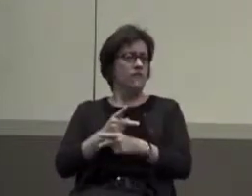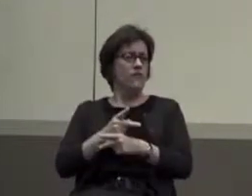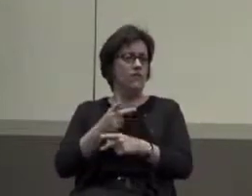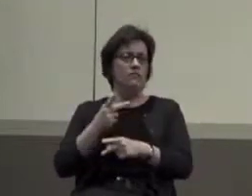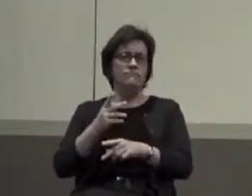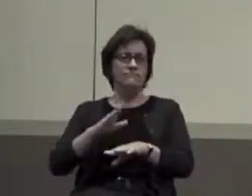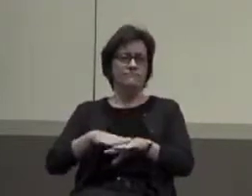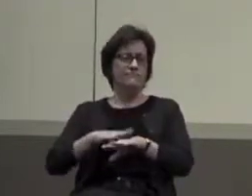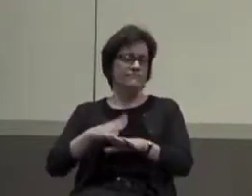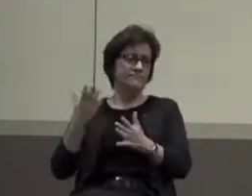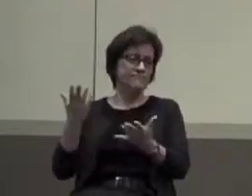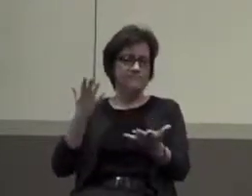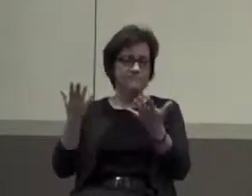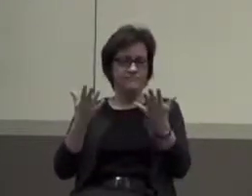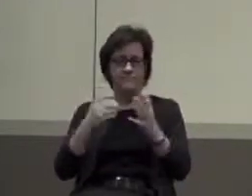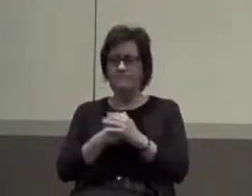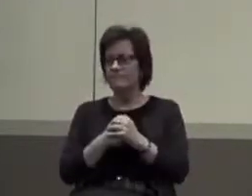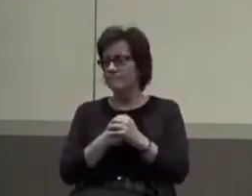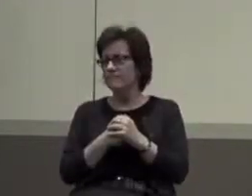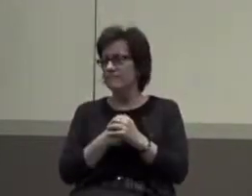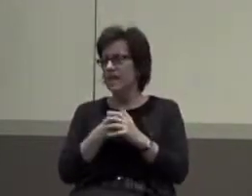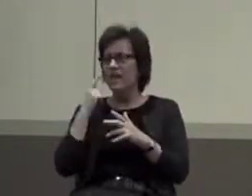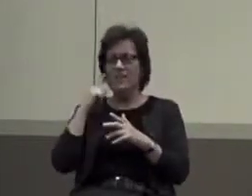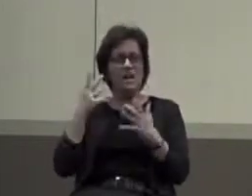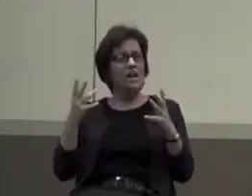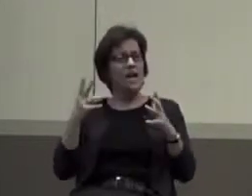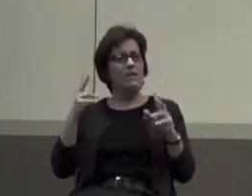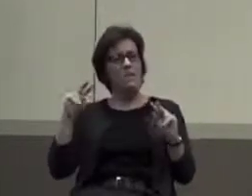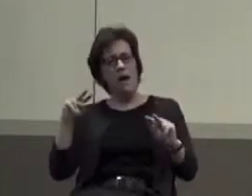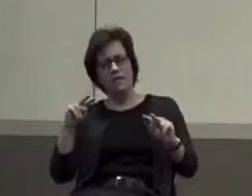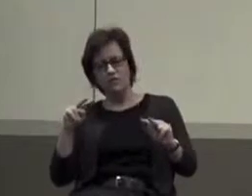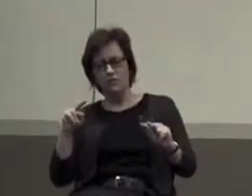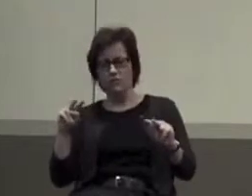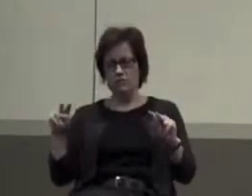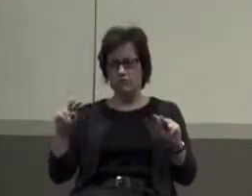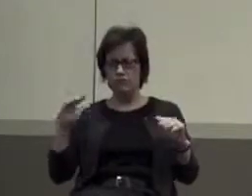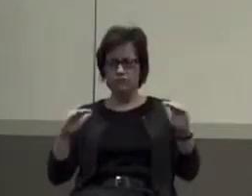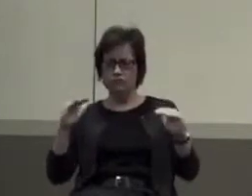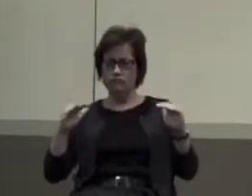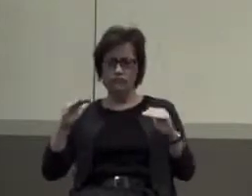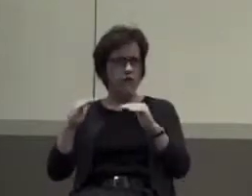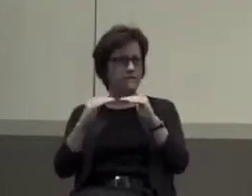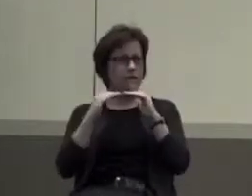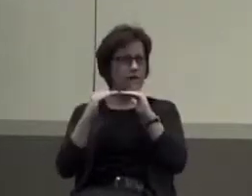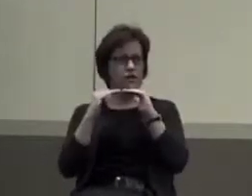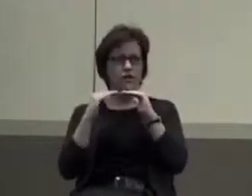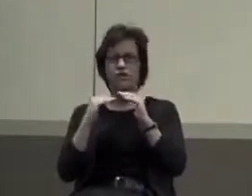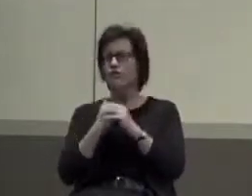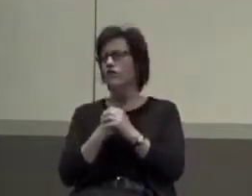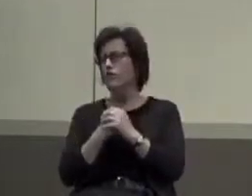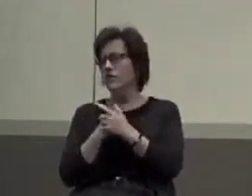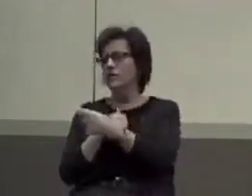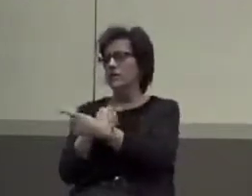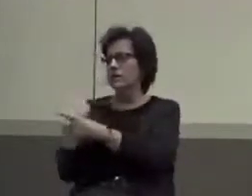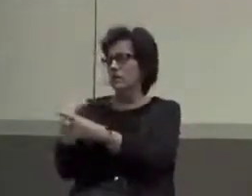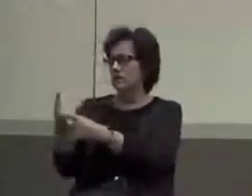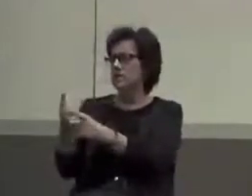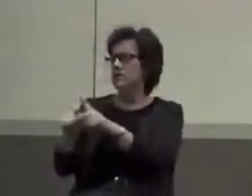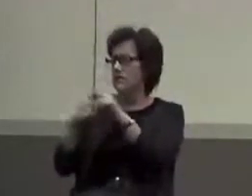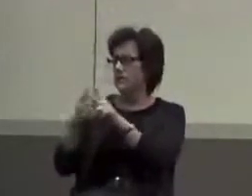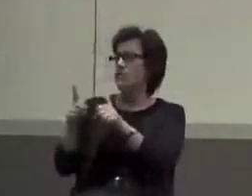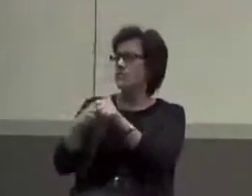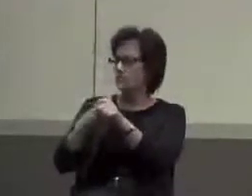So I think it's just a lot of monitoring and making sure that things are done fairly. In the beginning, when we first started talking about